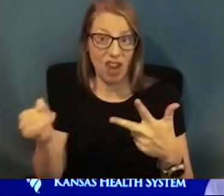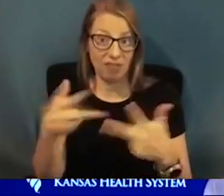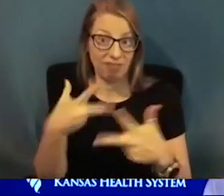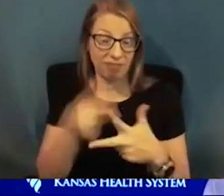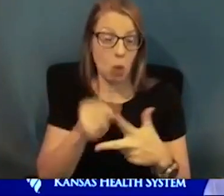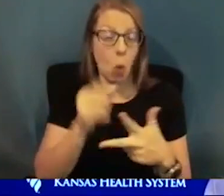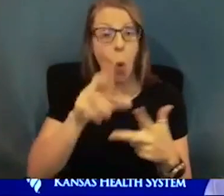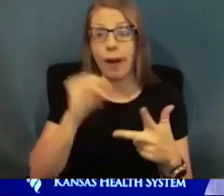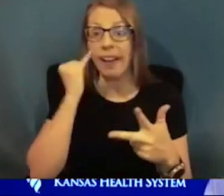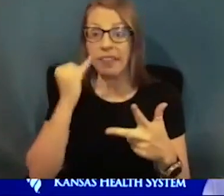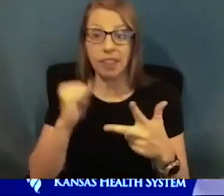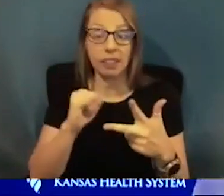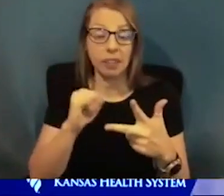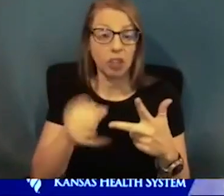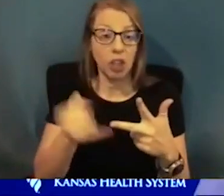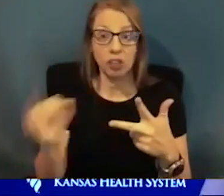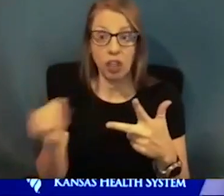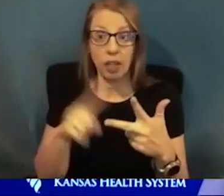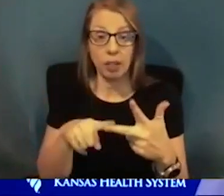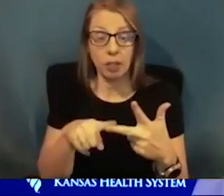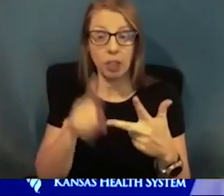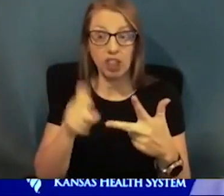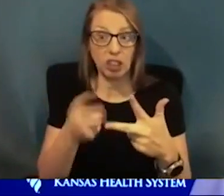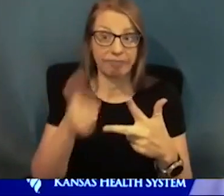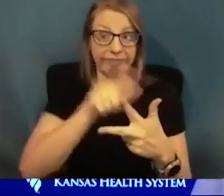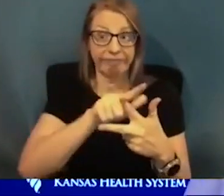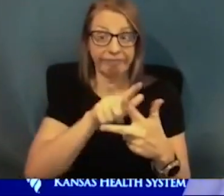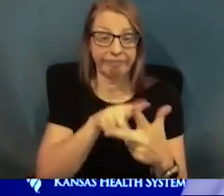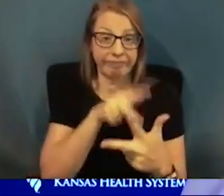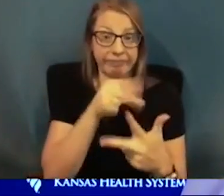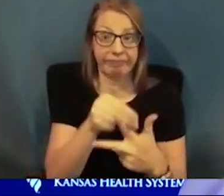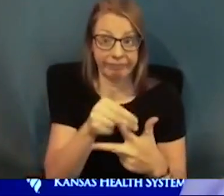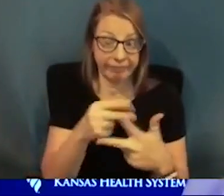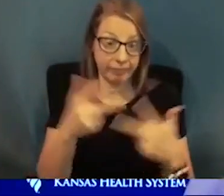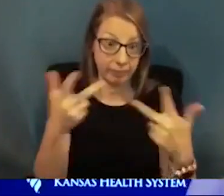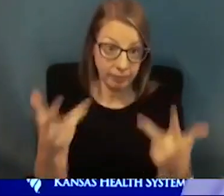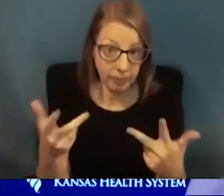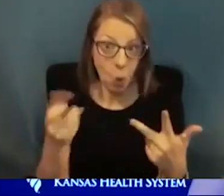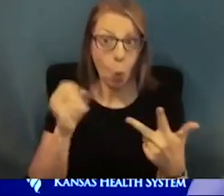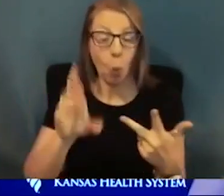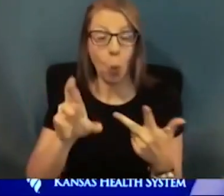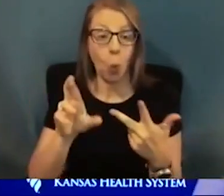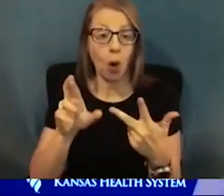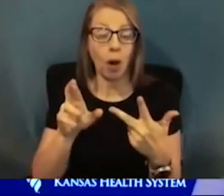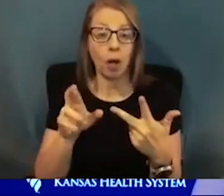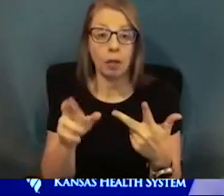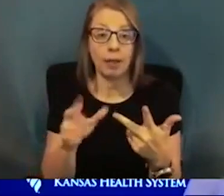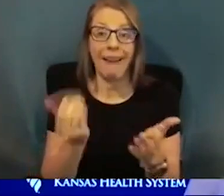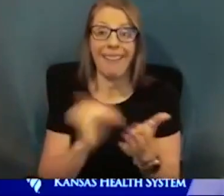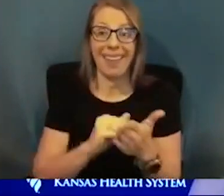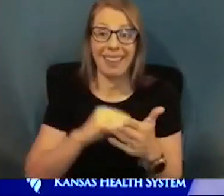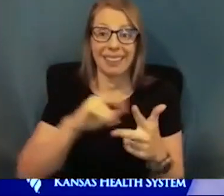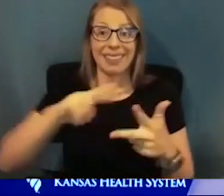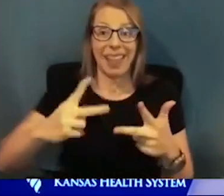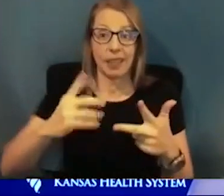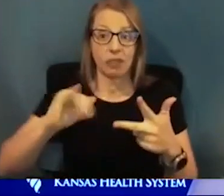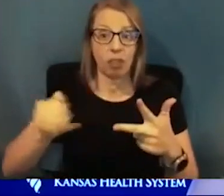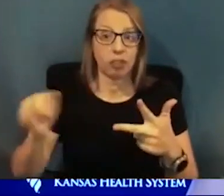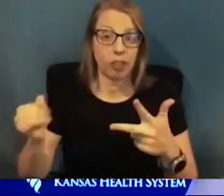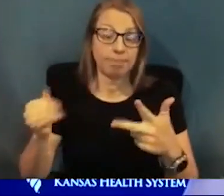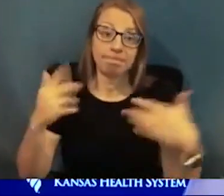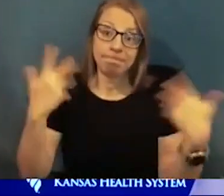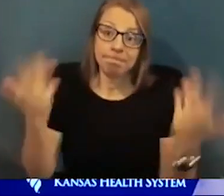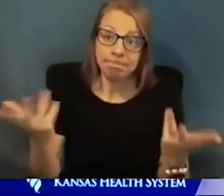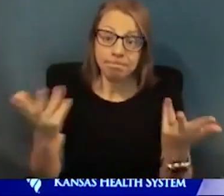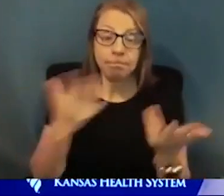Johnson viral vector vaccine, should you get an mRNA vaccine, or should you repeat it with Johnson & Johnson? So those are very good